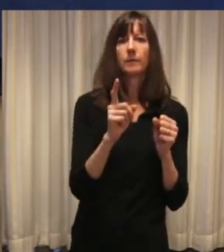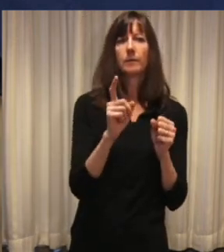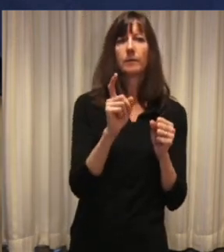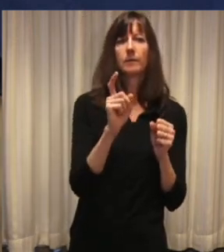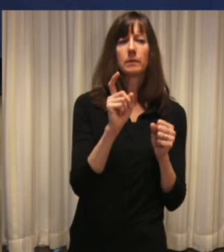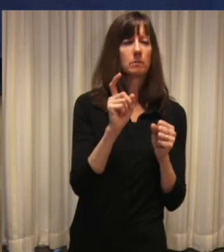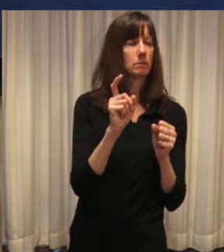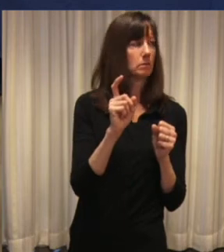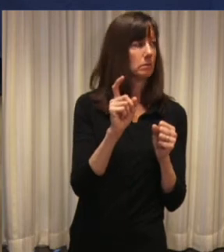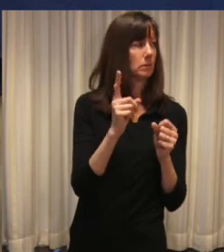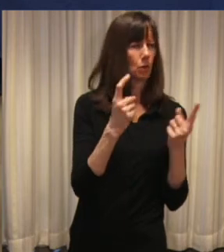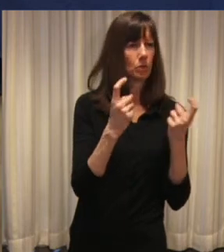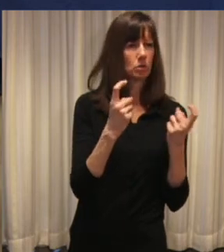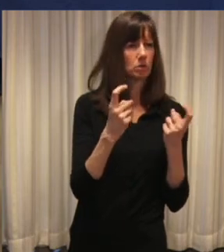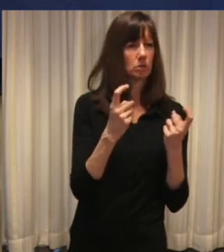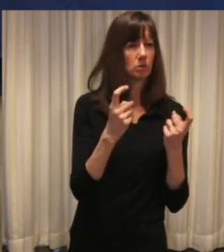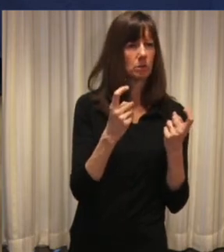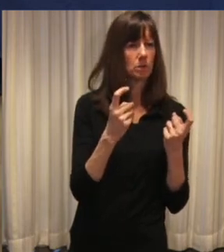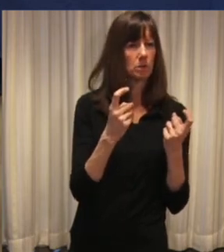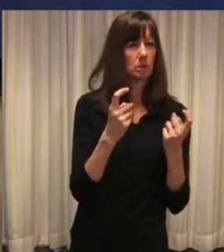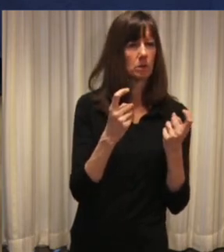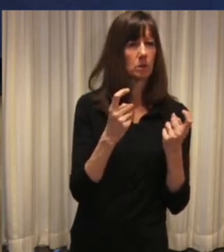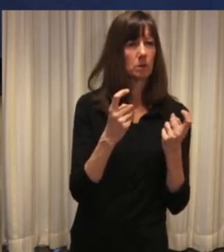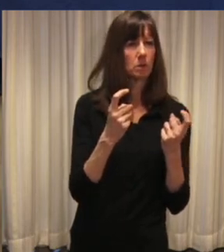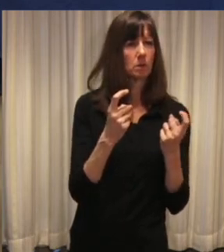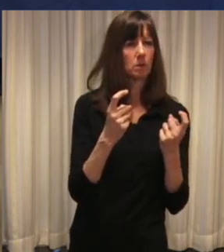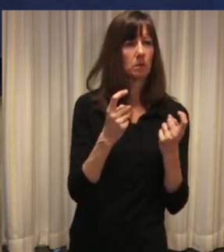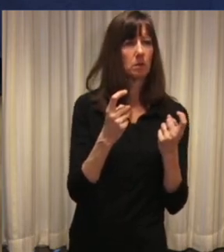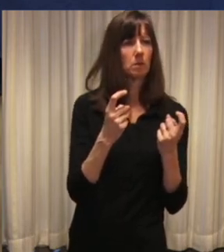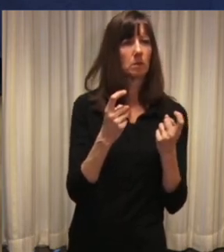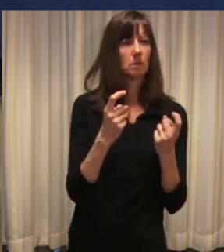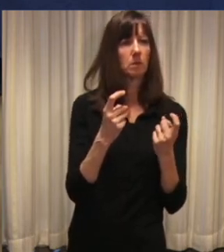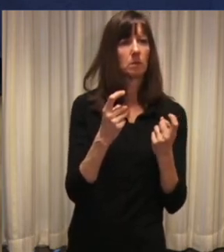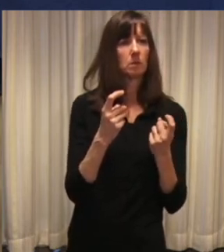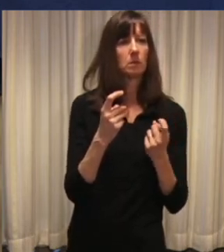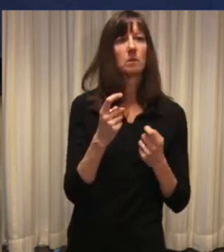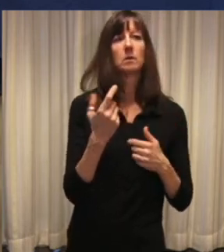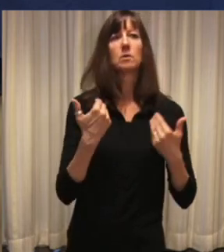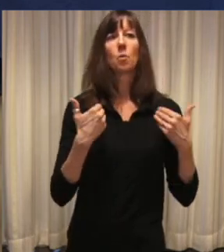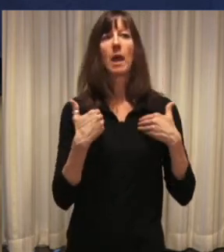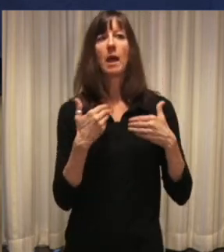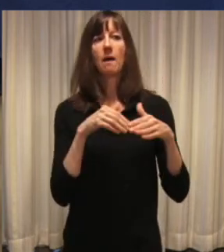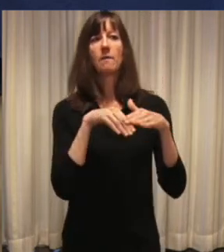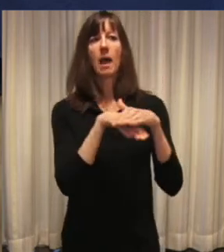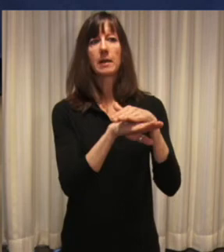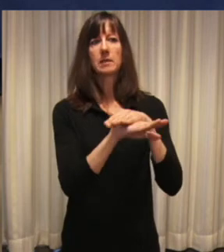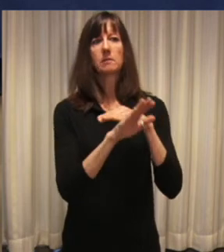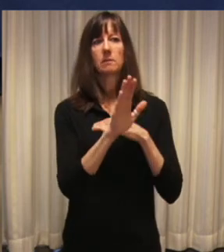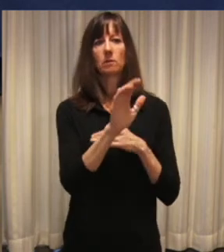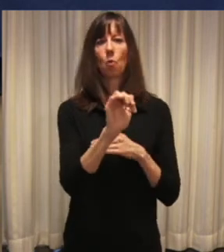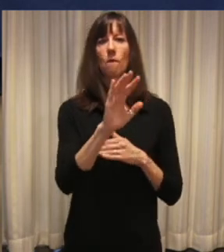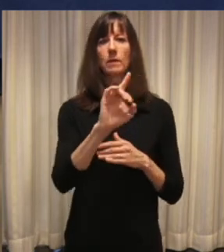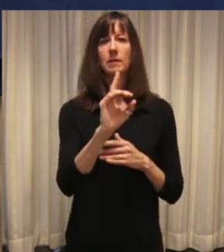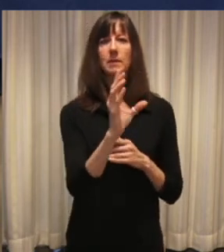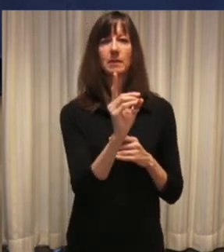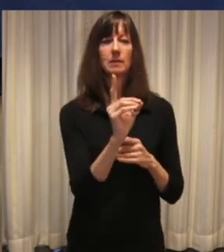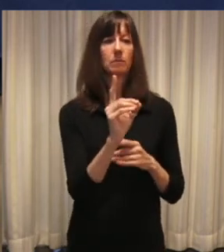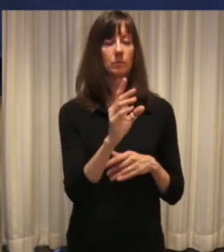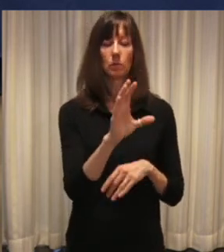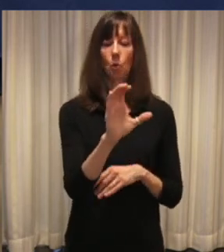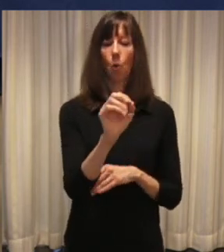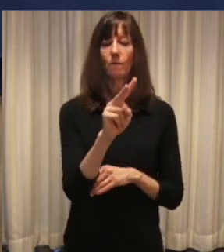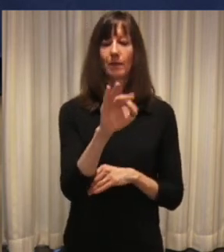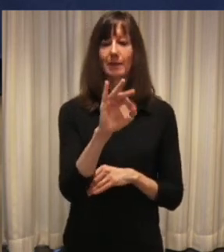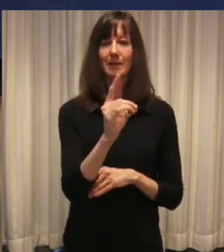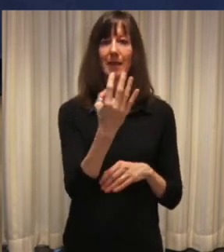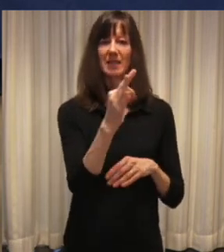antibody treatments. That's a great question. I know at least one of our patients who has recovered in Ulster County is part